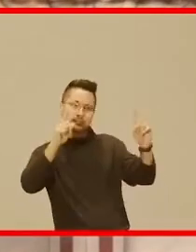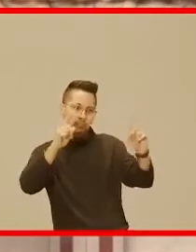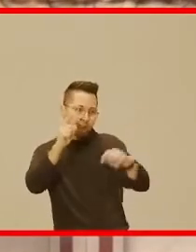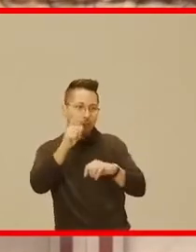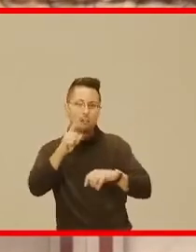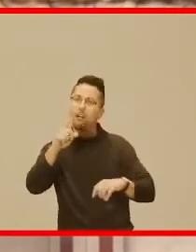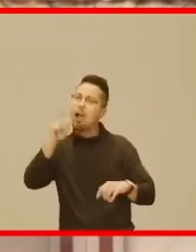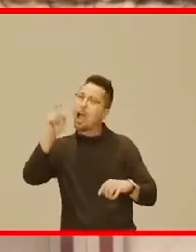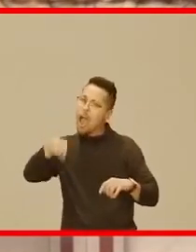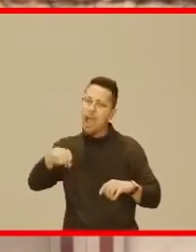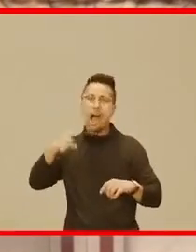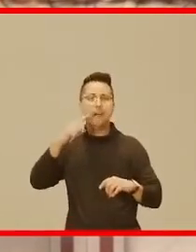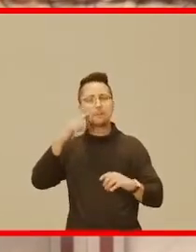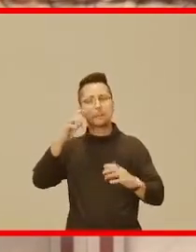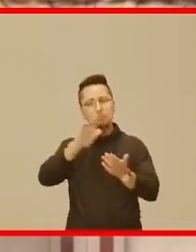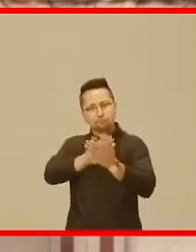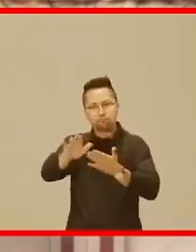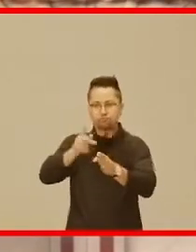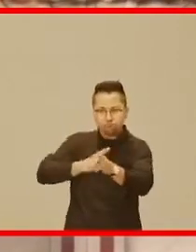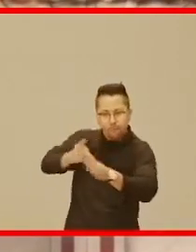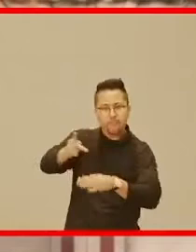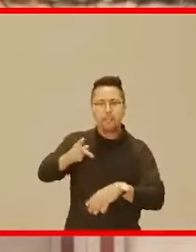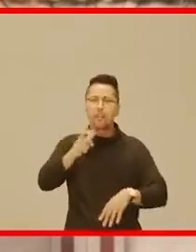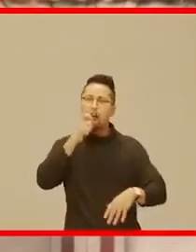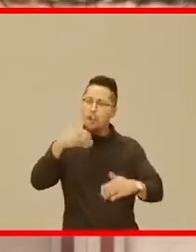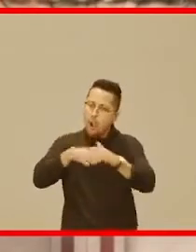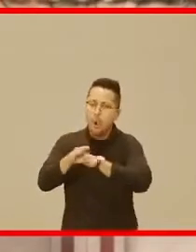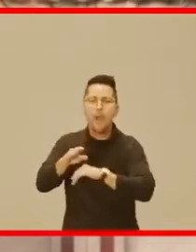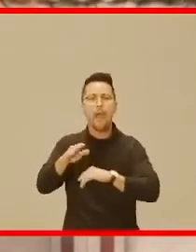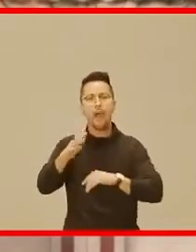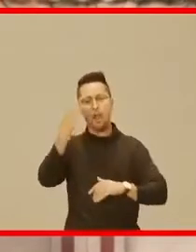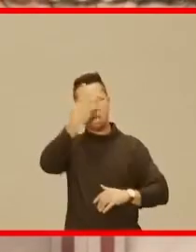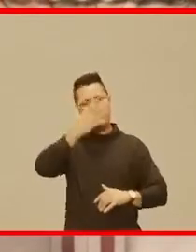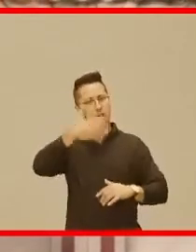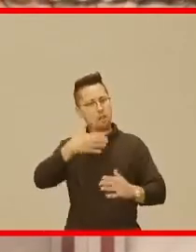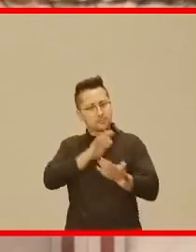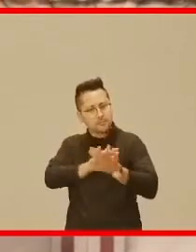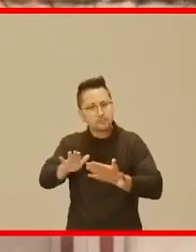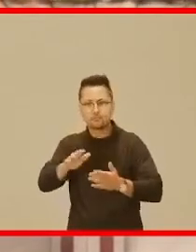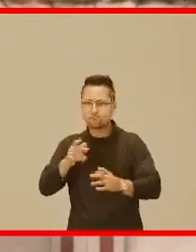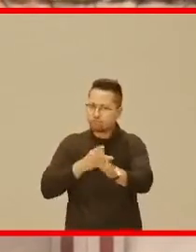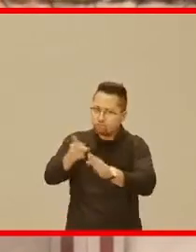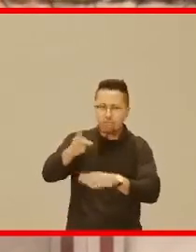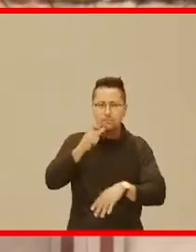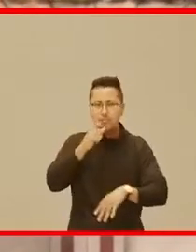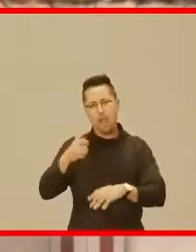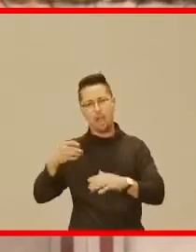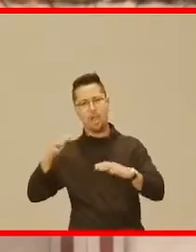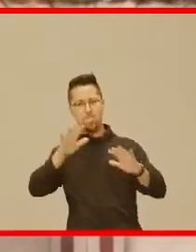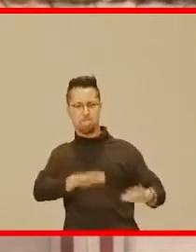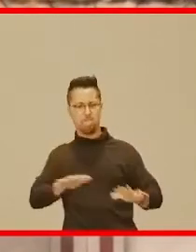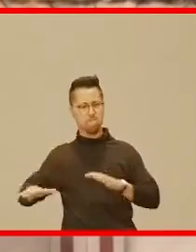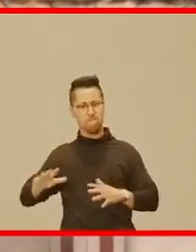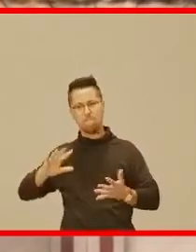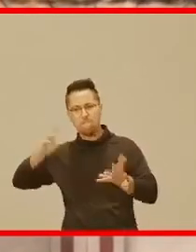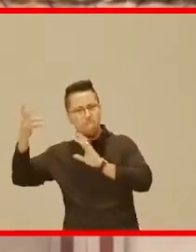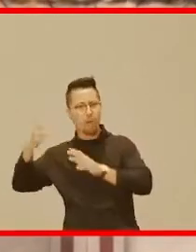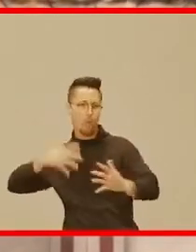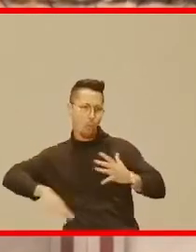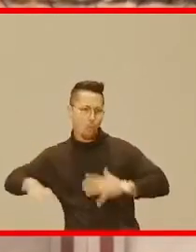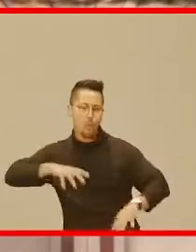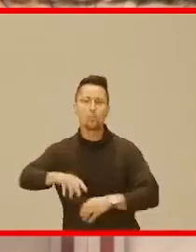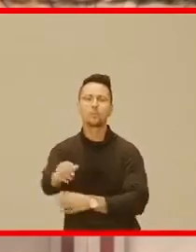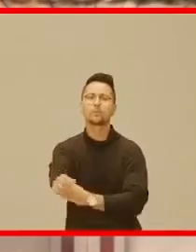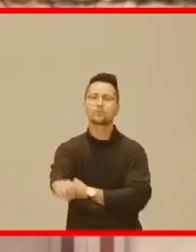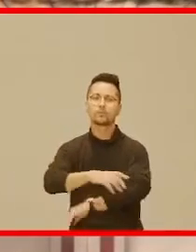ripped jeans. Right. Don't do that. Don't Be make your professional. mother. That's don't right. make your mother not proud by wearing ripped jeans. And go in, be Yeah. nice, and just know you're